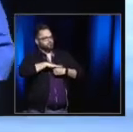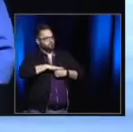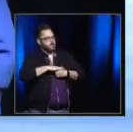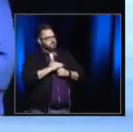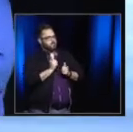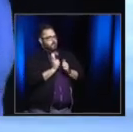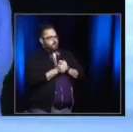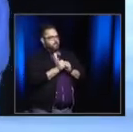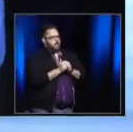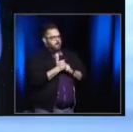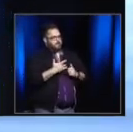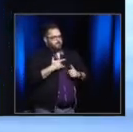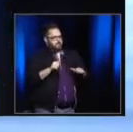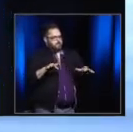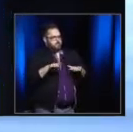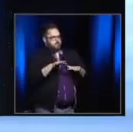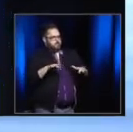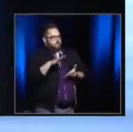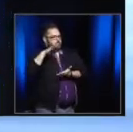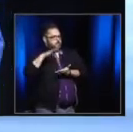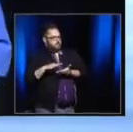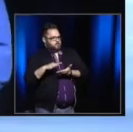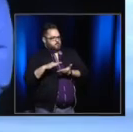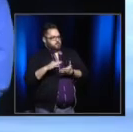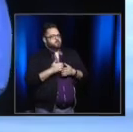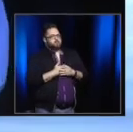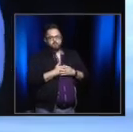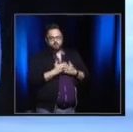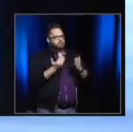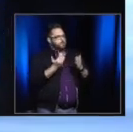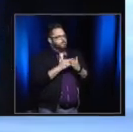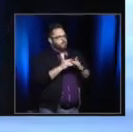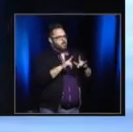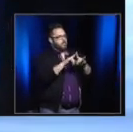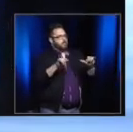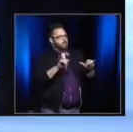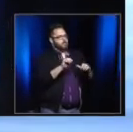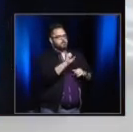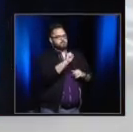competitive situation. Say more about that synchrony later.